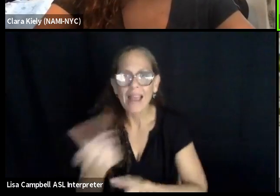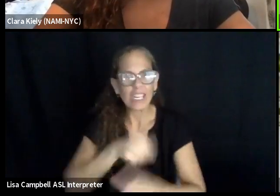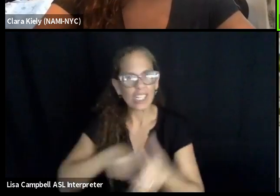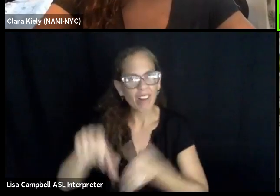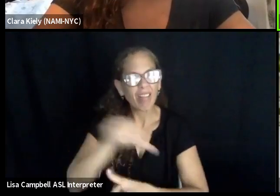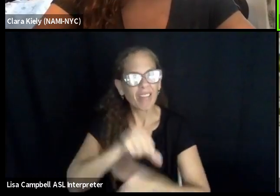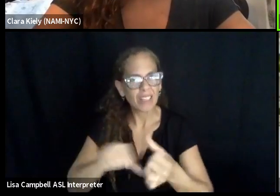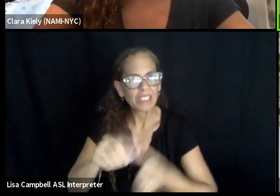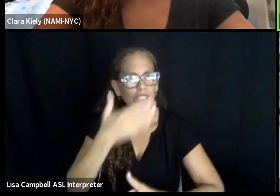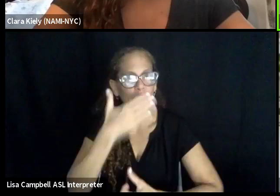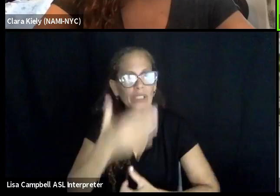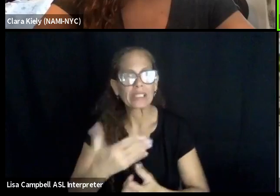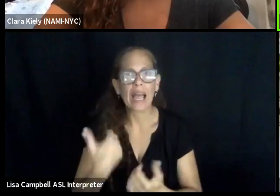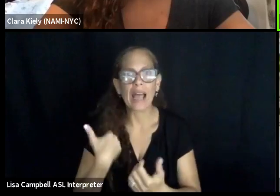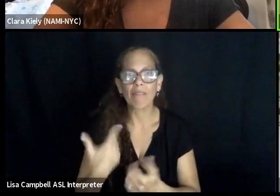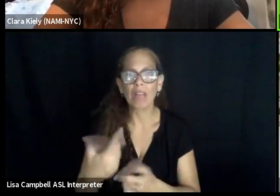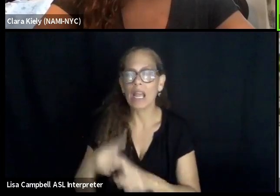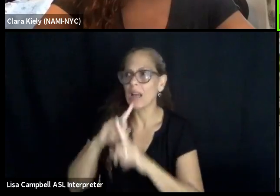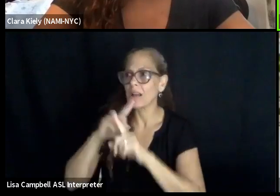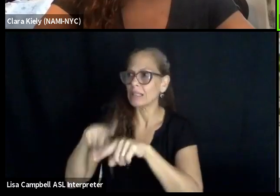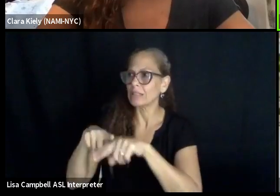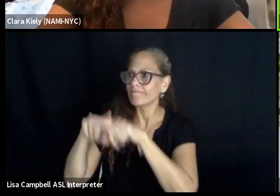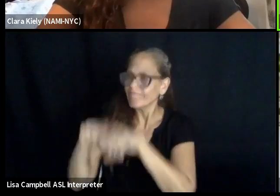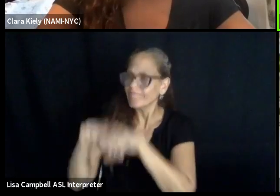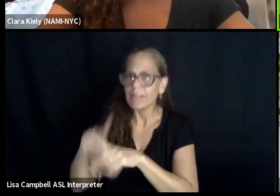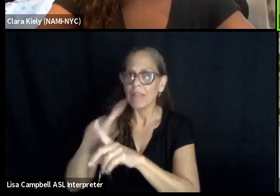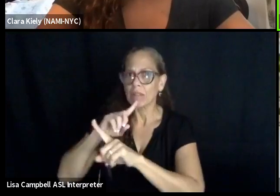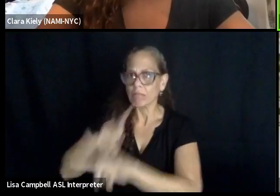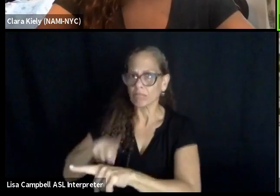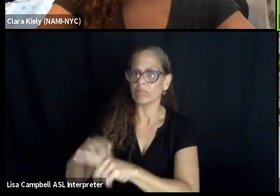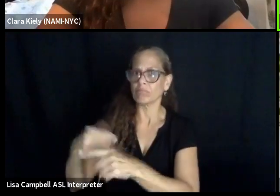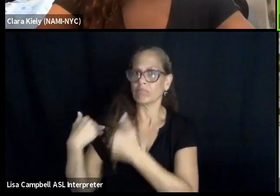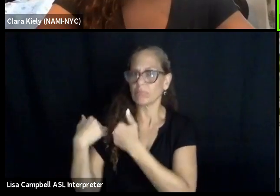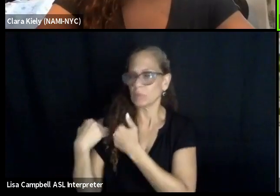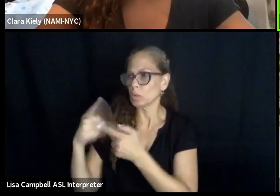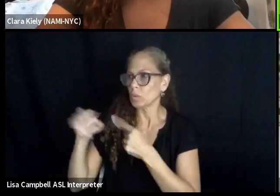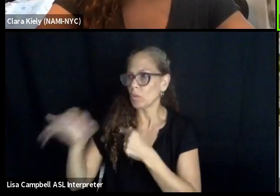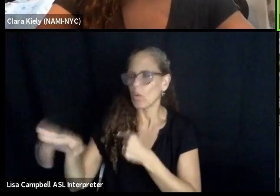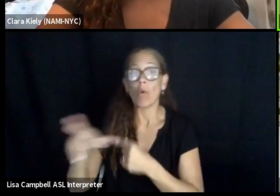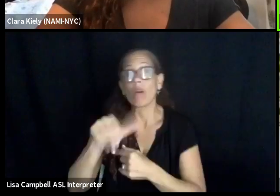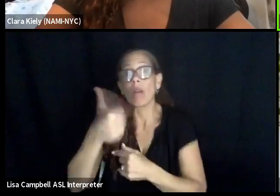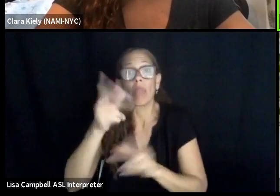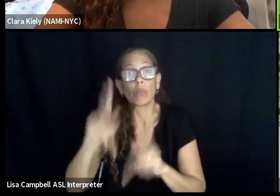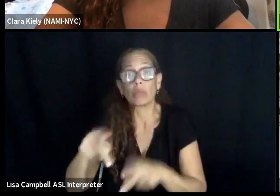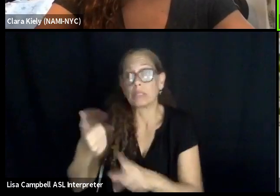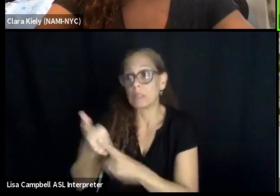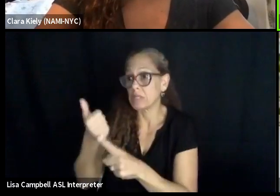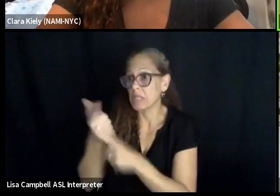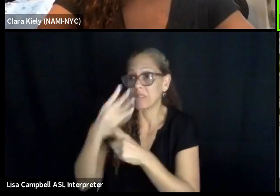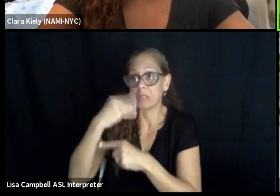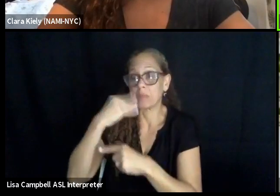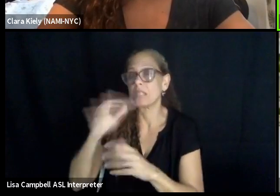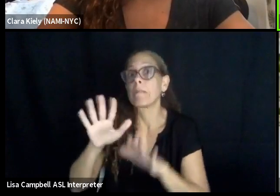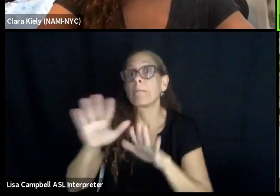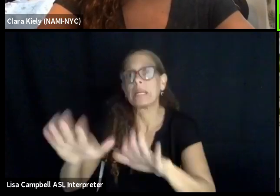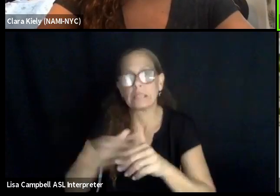having accountability, whether it's a family member or even better, someone who's going through it themselves, is